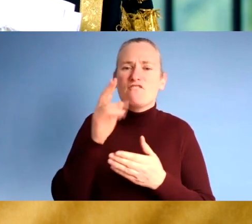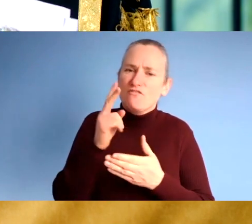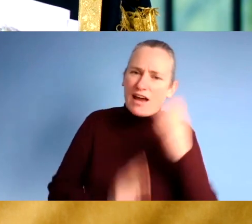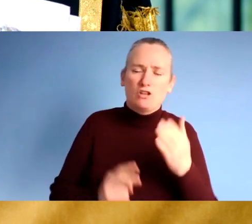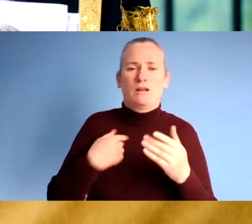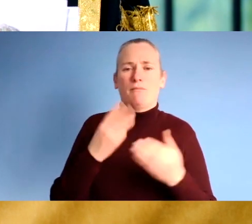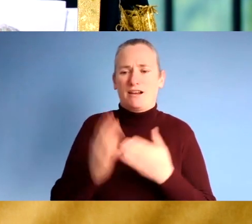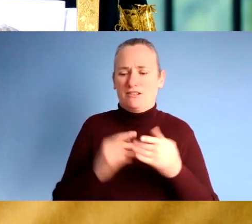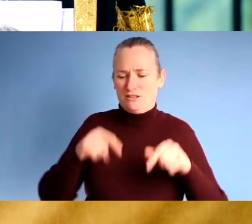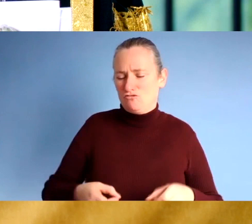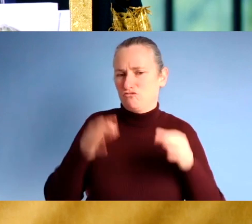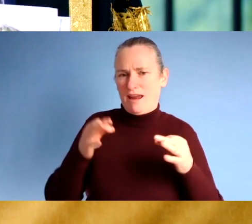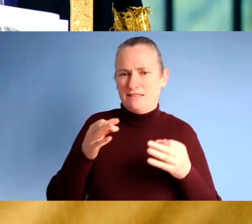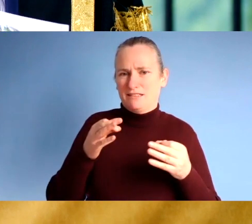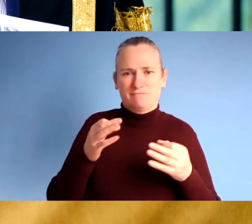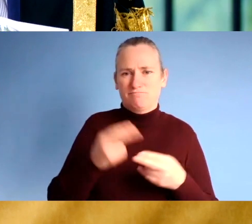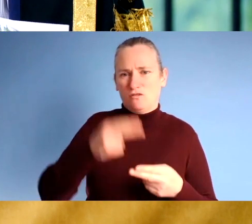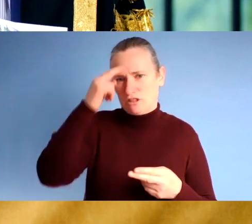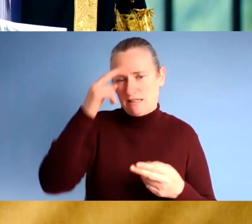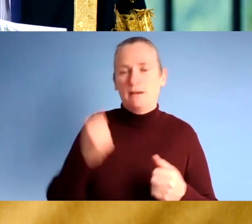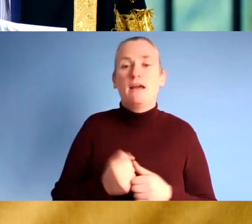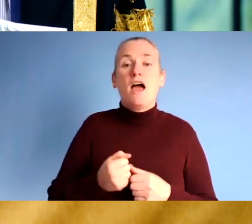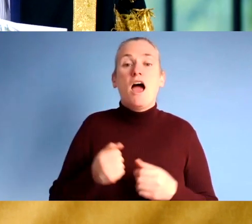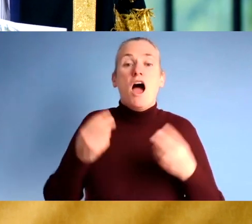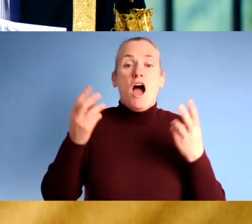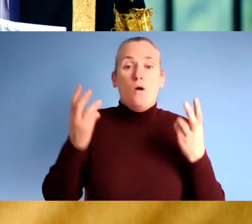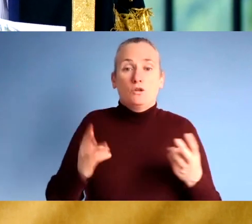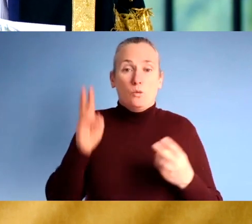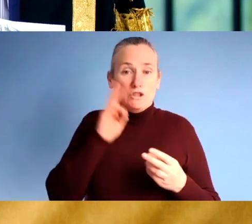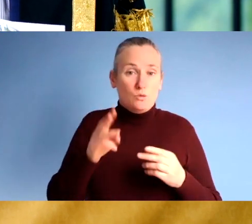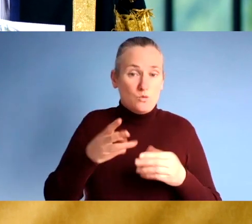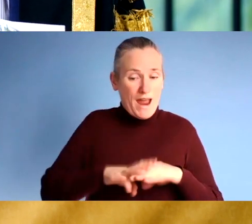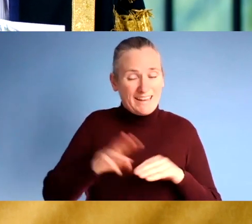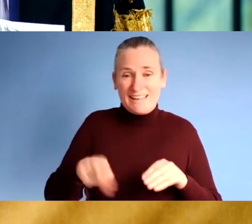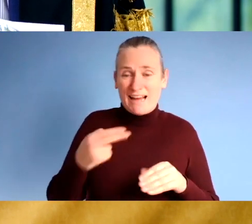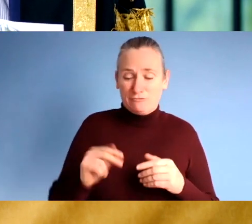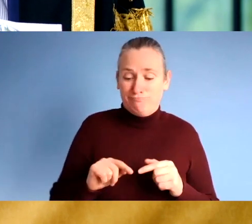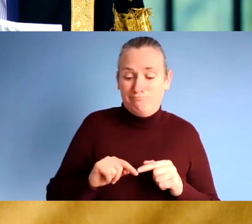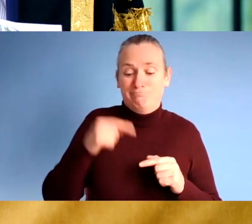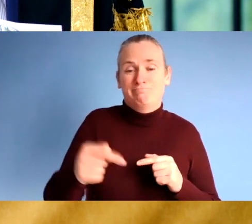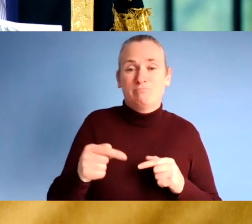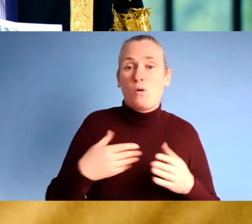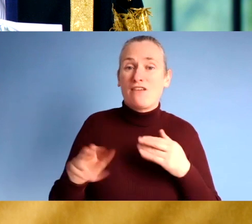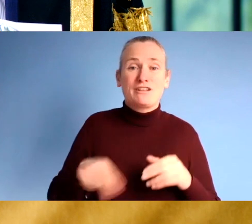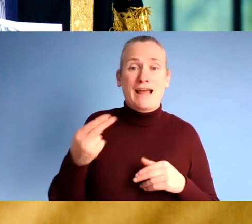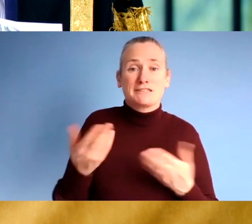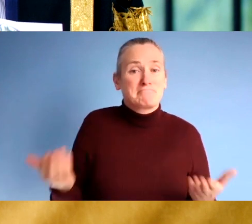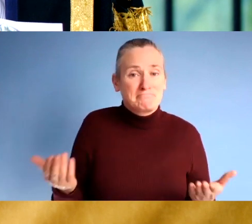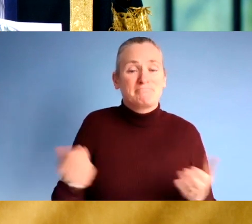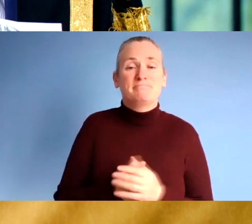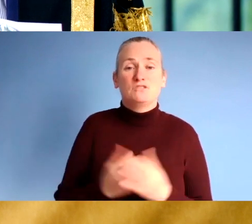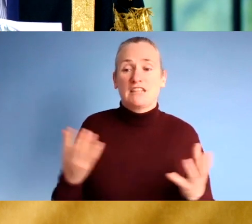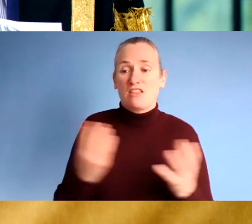this great institution. I want to wish you well in the next chapter, whatever that chapter is, as you set out in your journey together